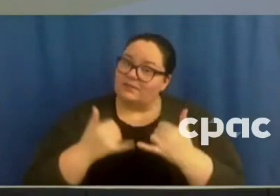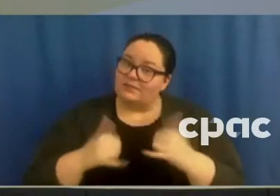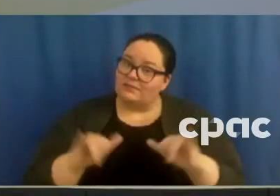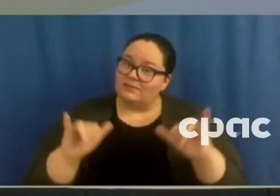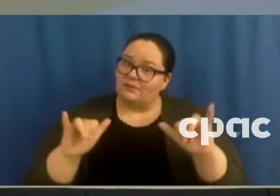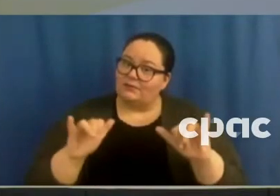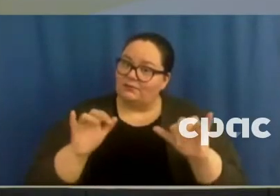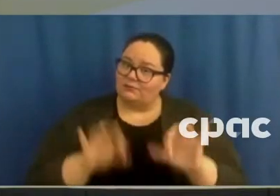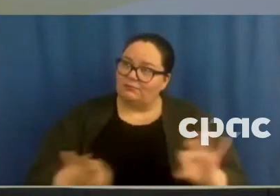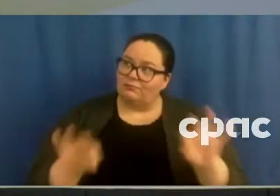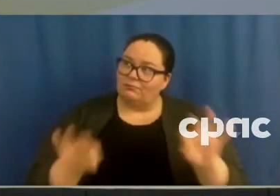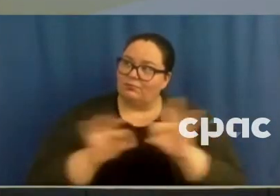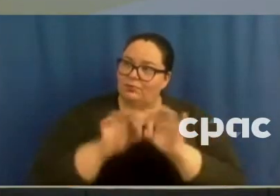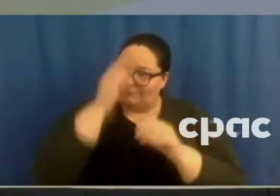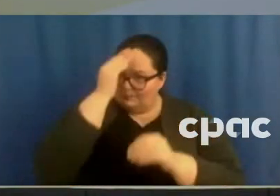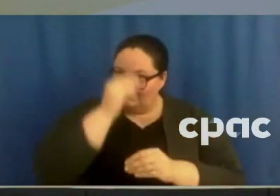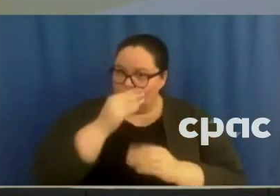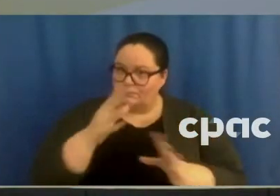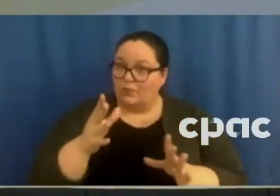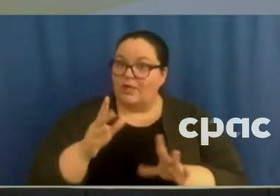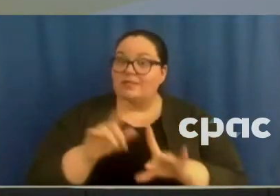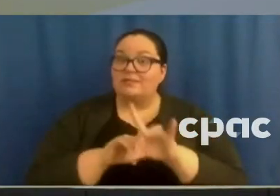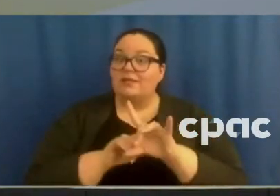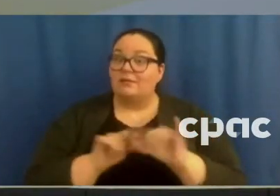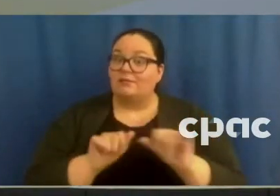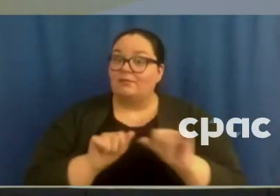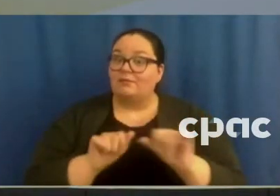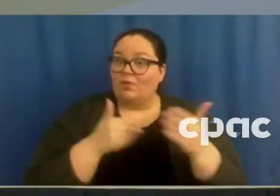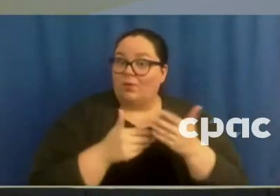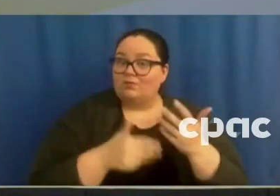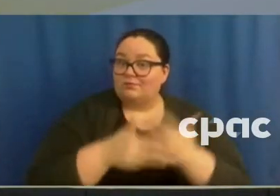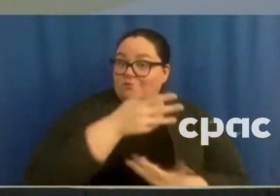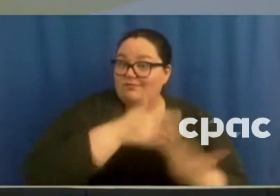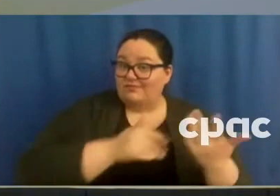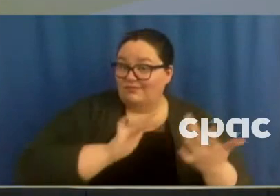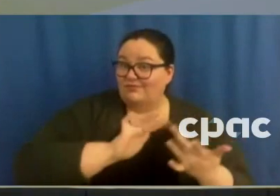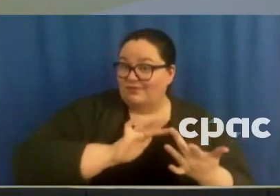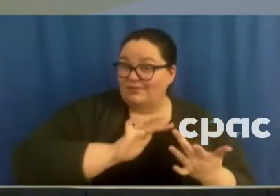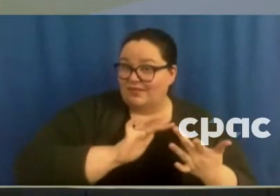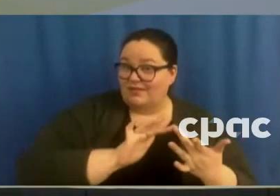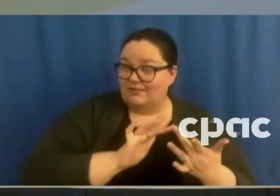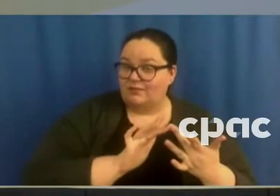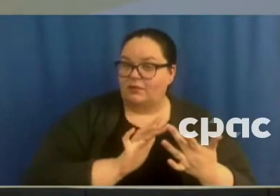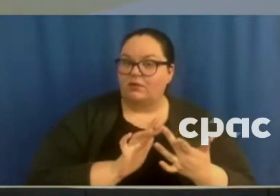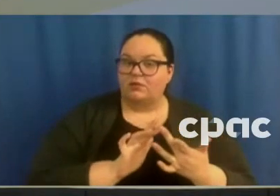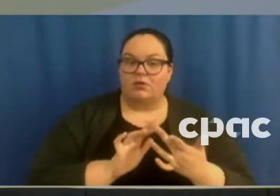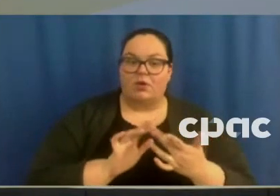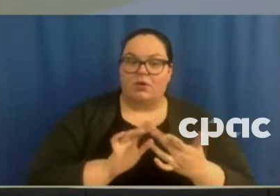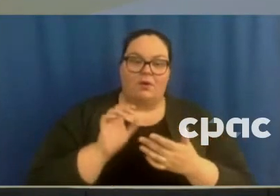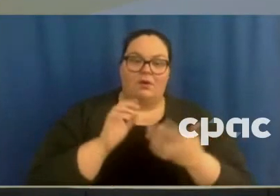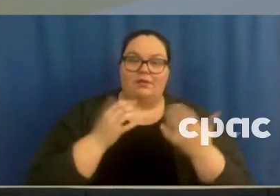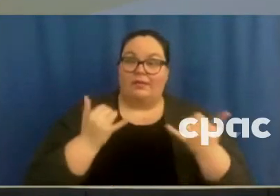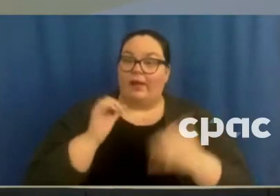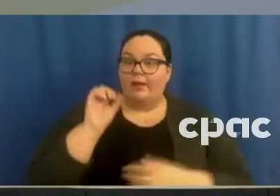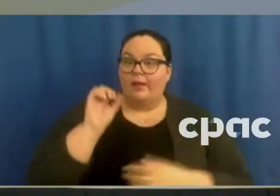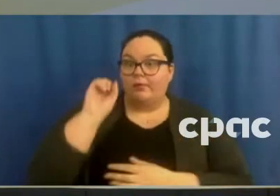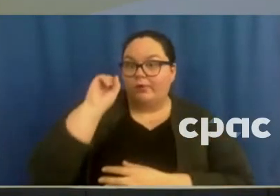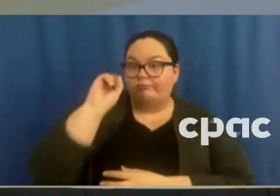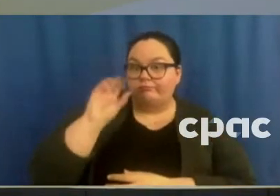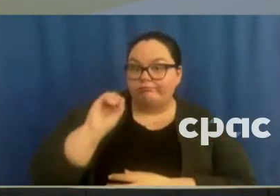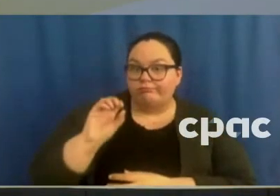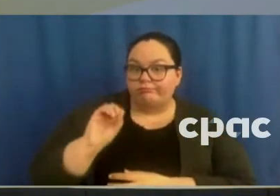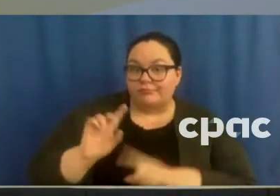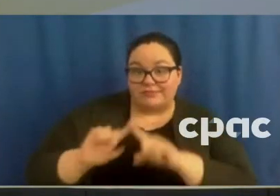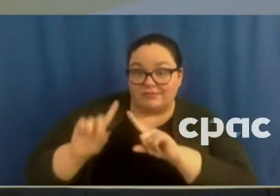lot of the close contacts. So I know that we list a number of these public exposures and